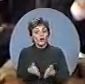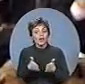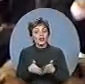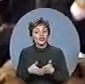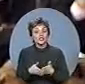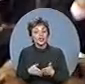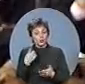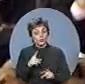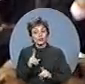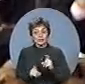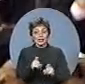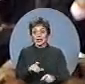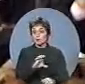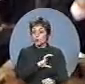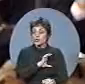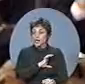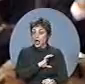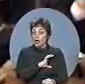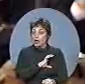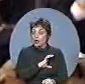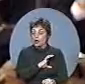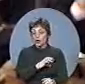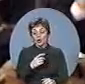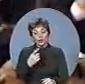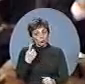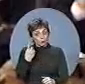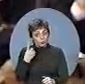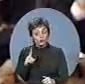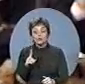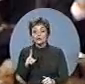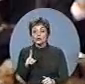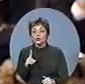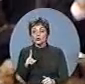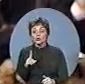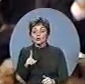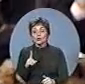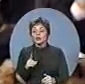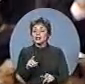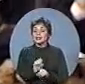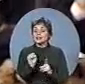are jeopardizing police investigations